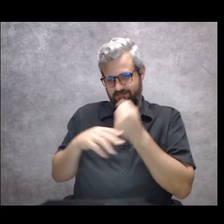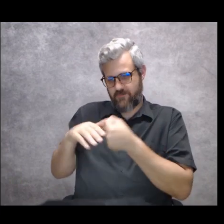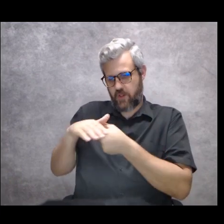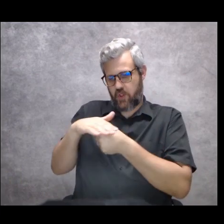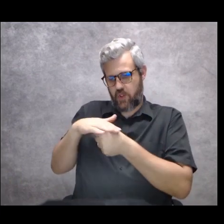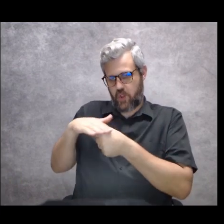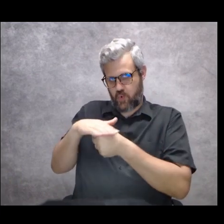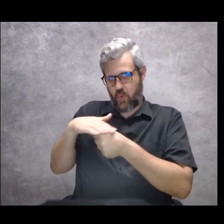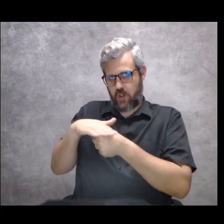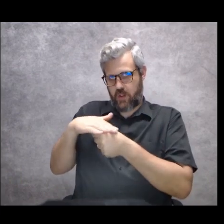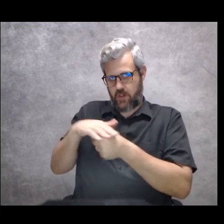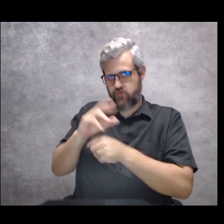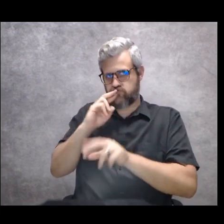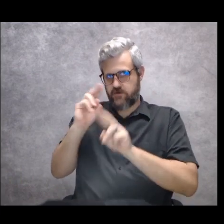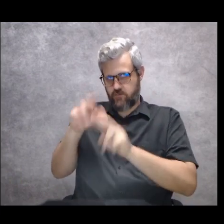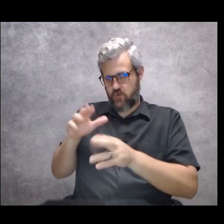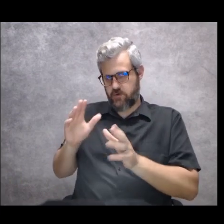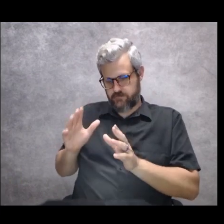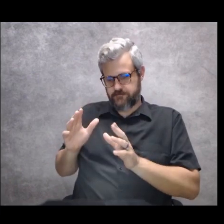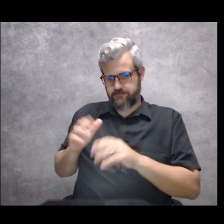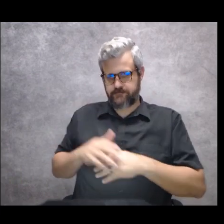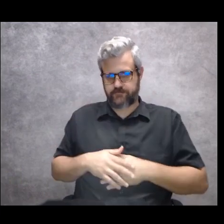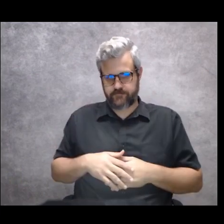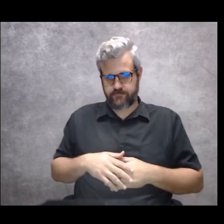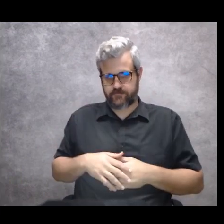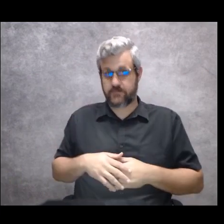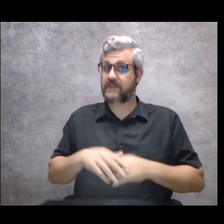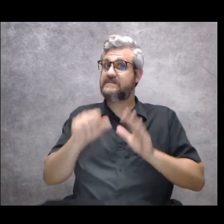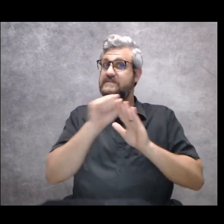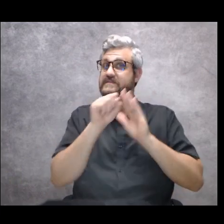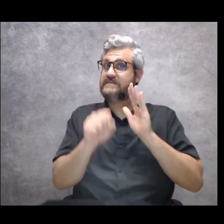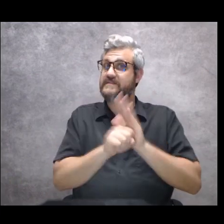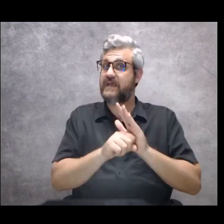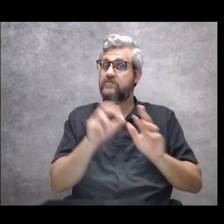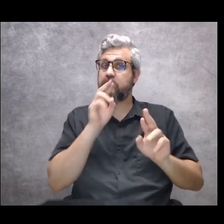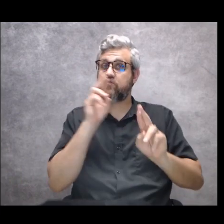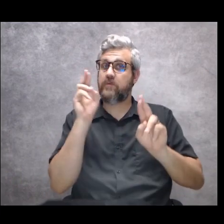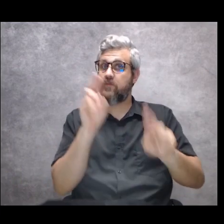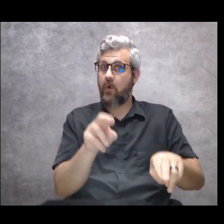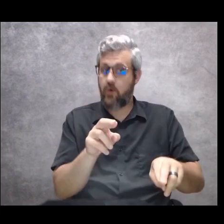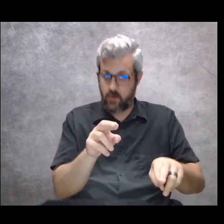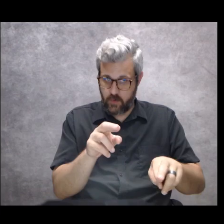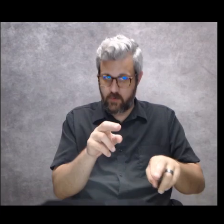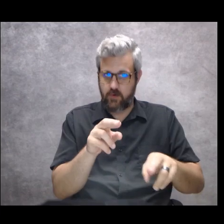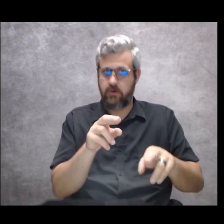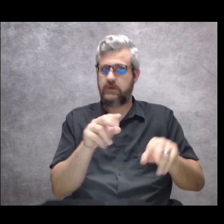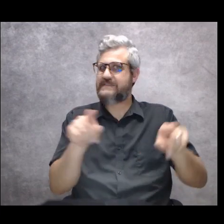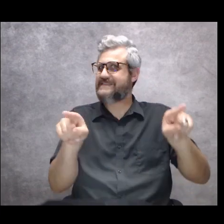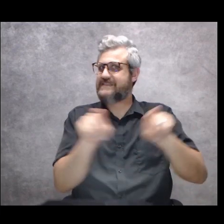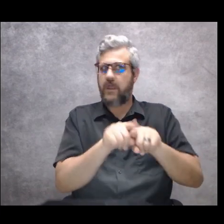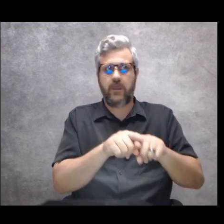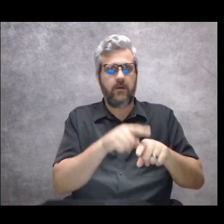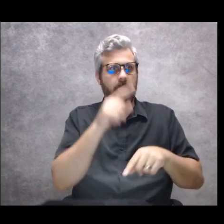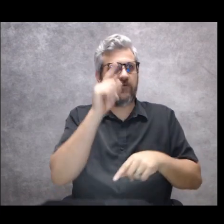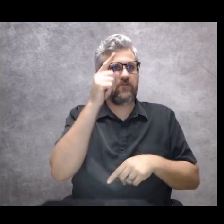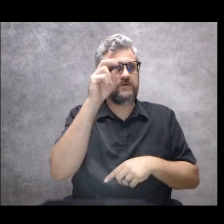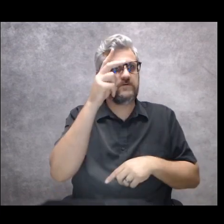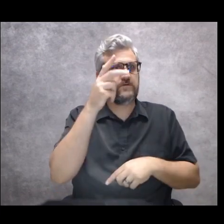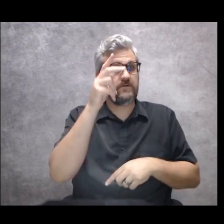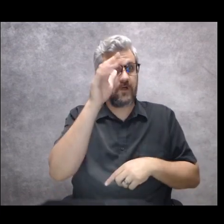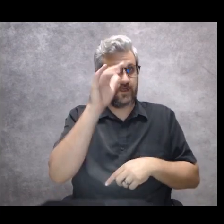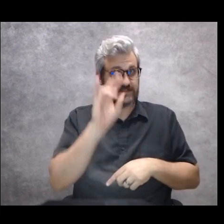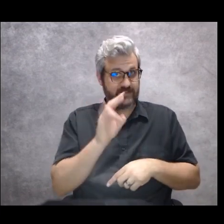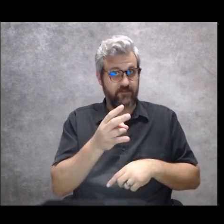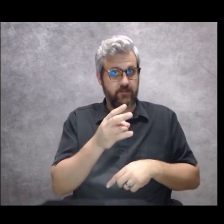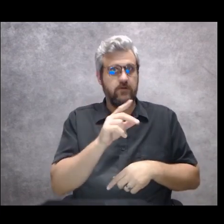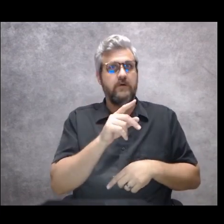report. Then for the state data set, you will repeat steps 1 through 7, but you're going to